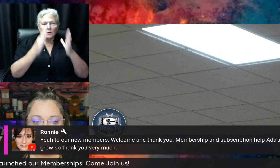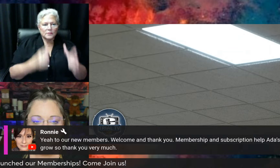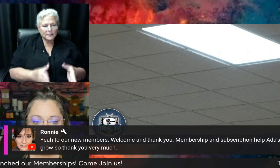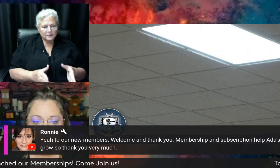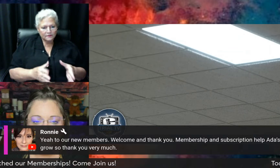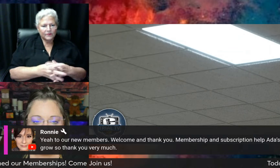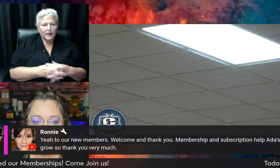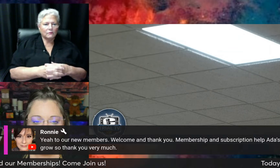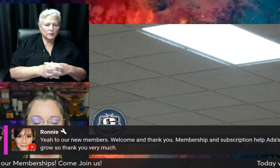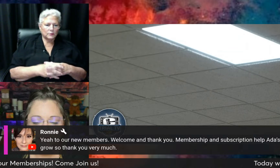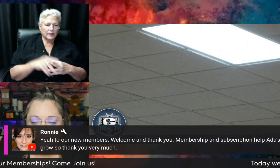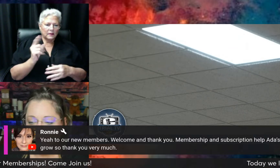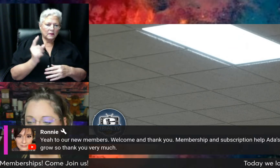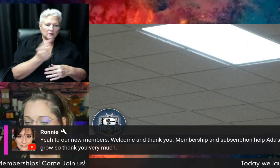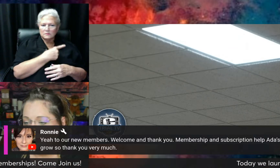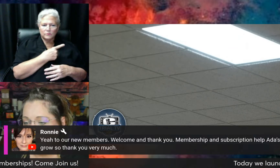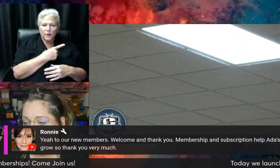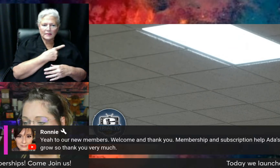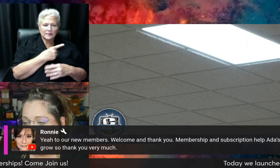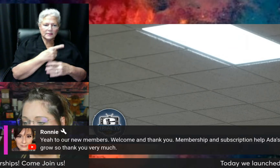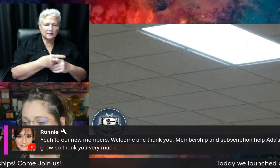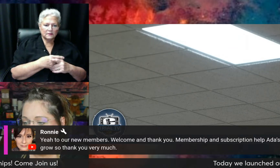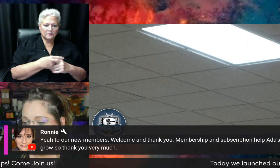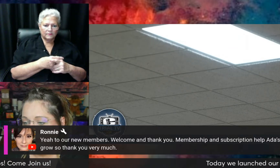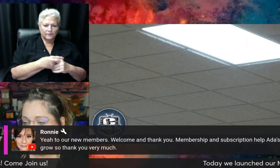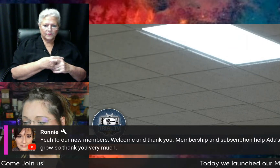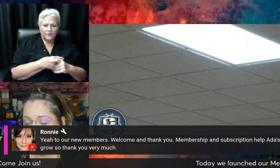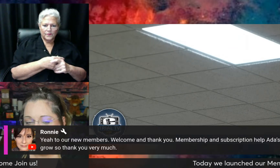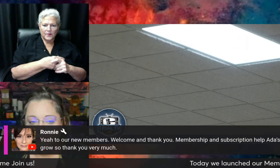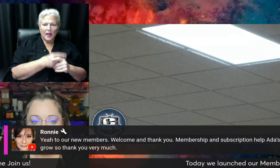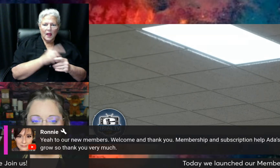Technical person. That would be Braxton.